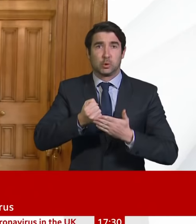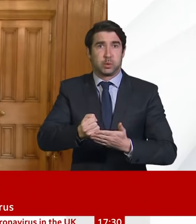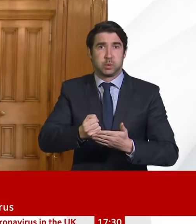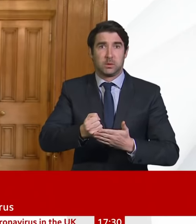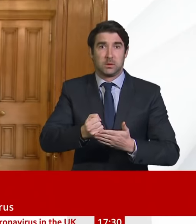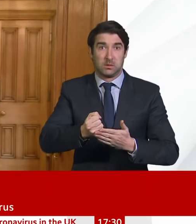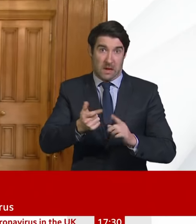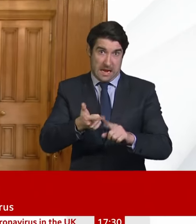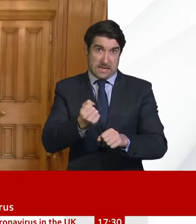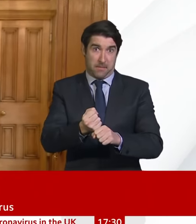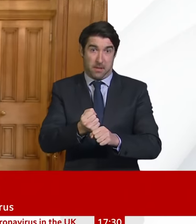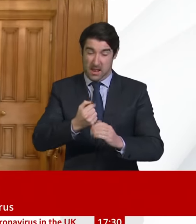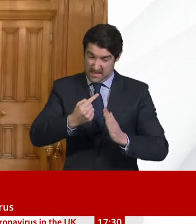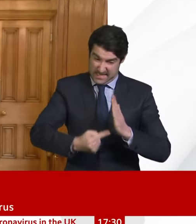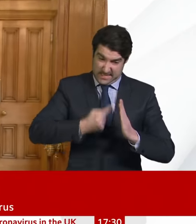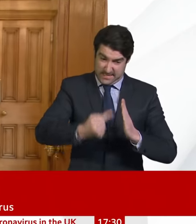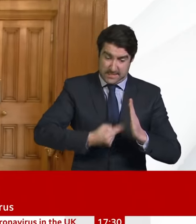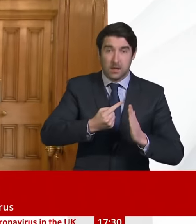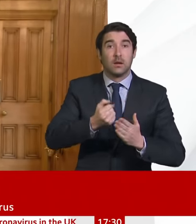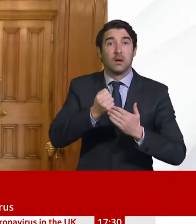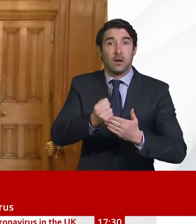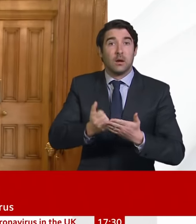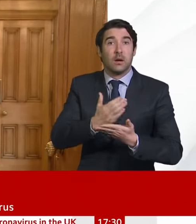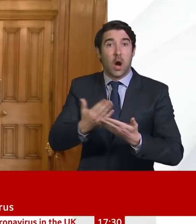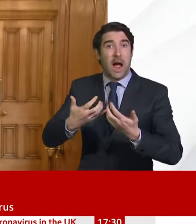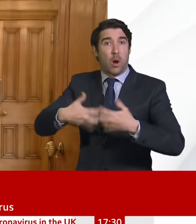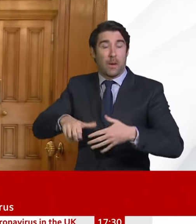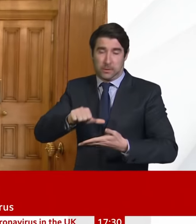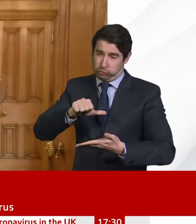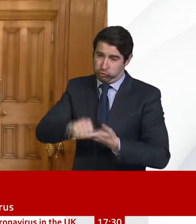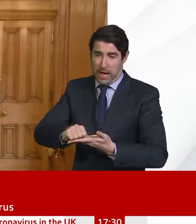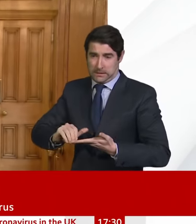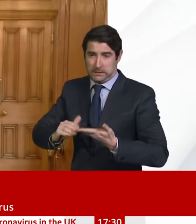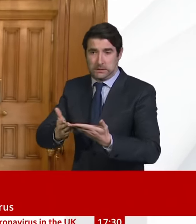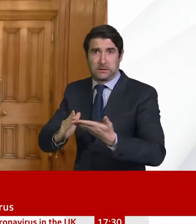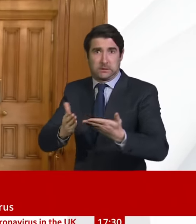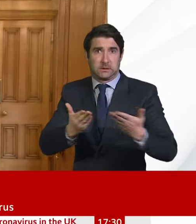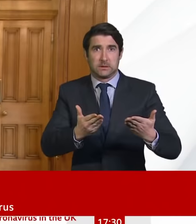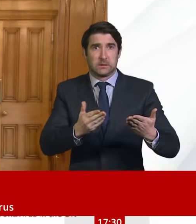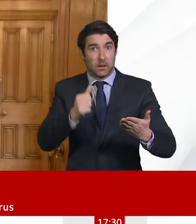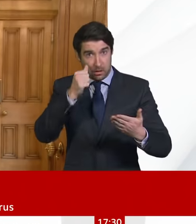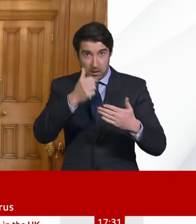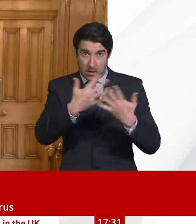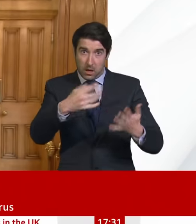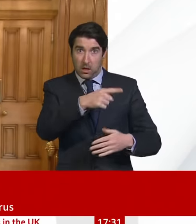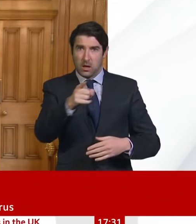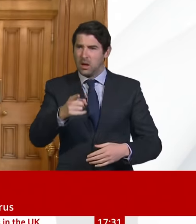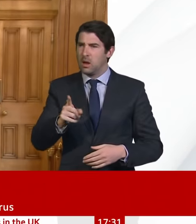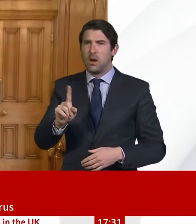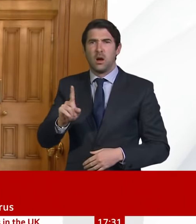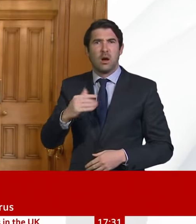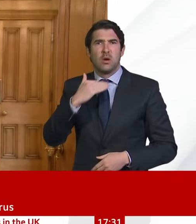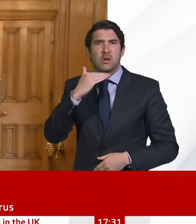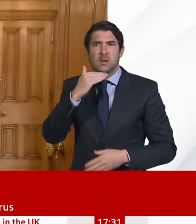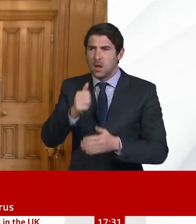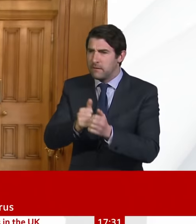that they're safe and can have the confidence they need to do their jobs. And I know that people have been asking questions about protective